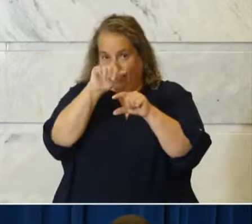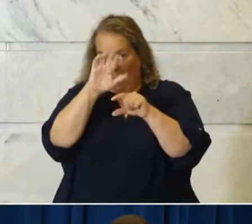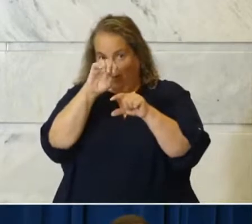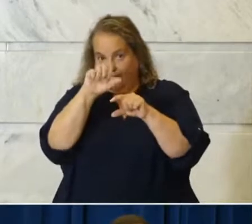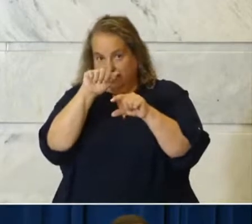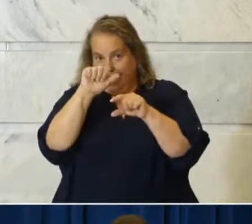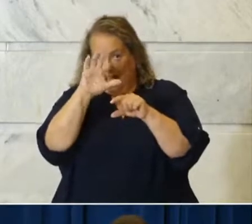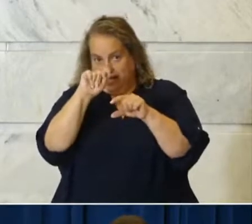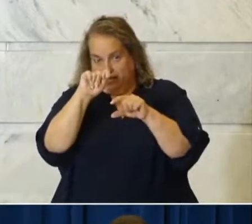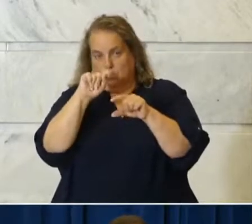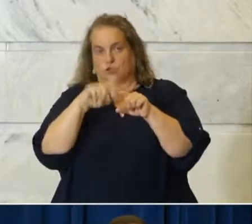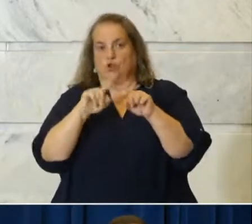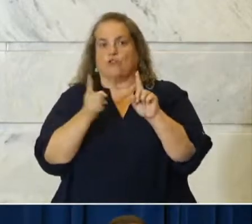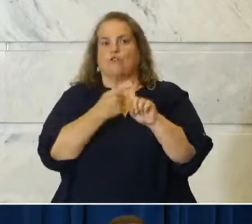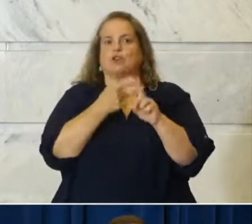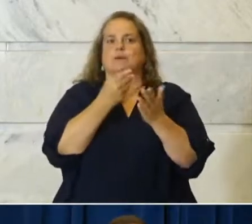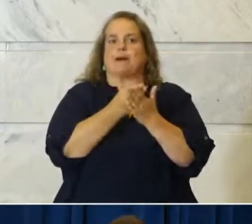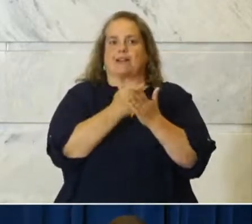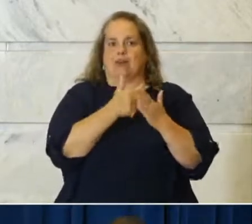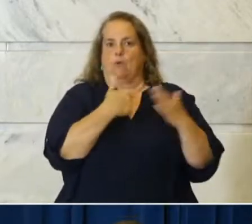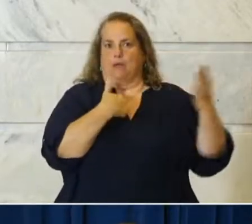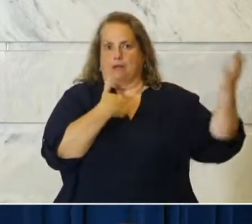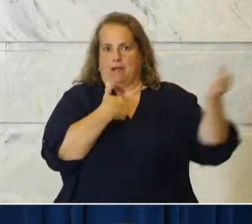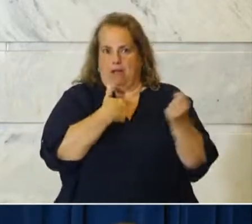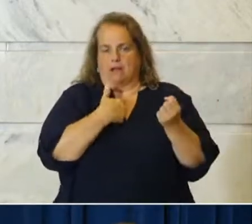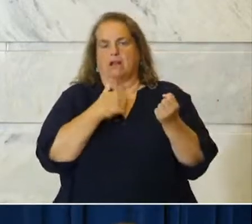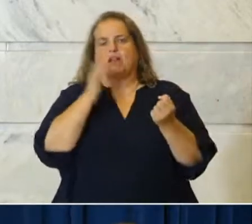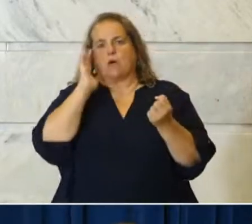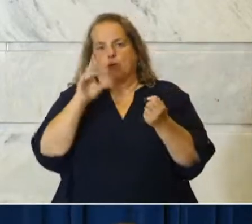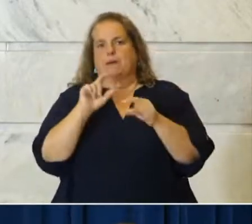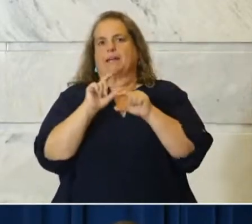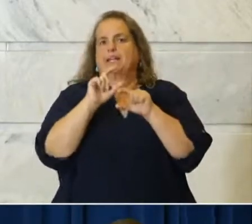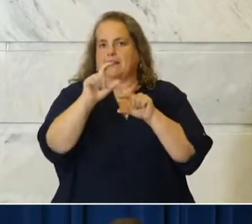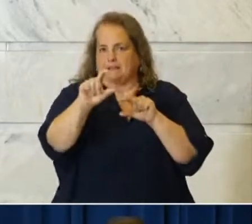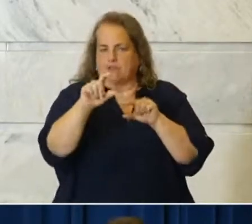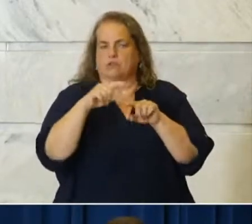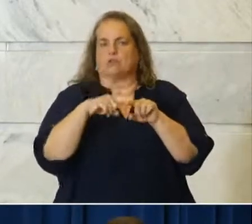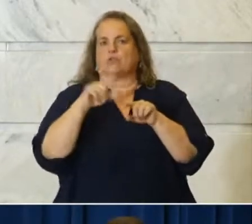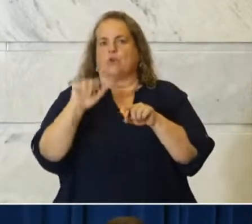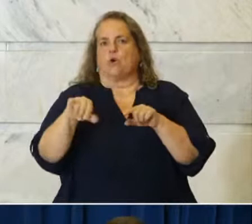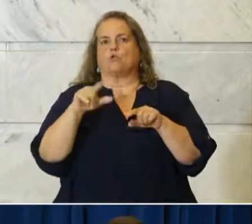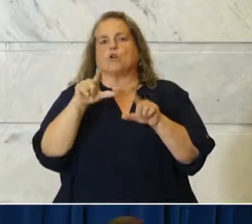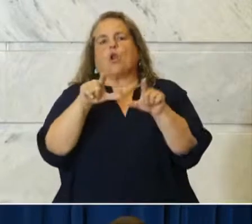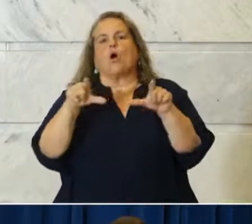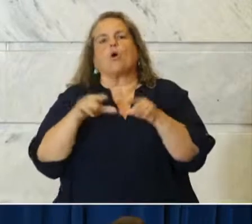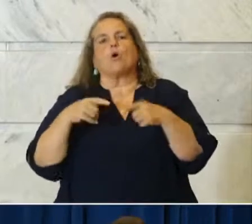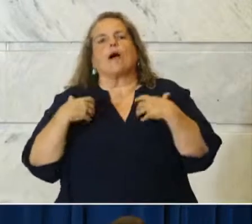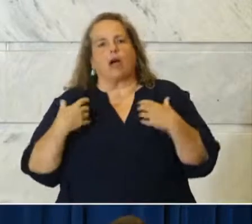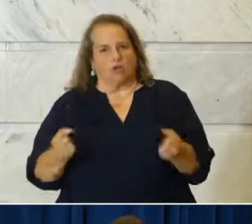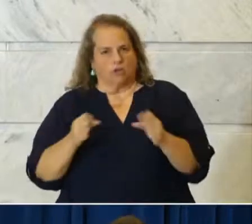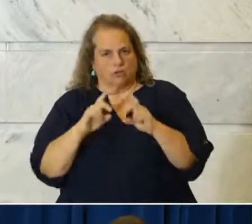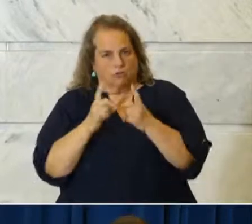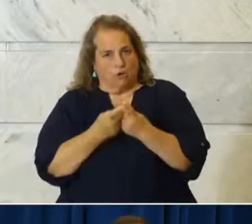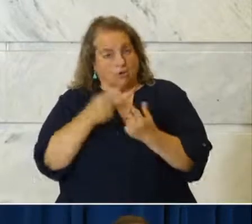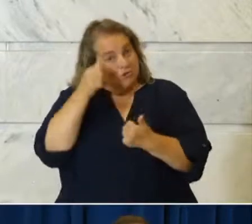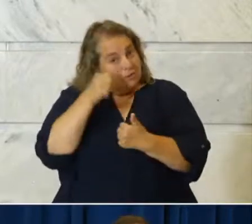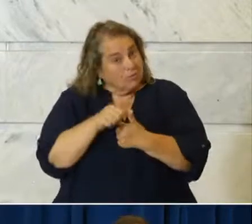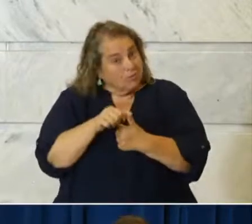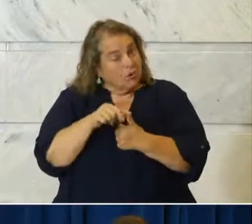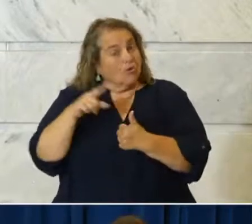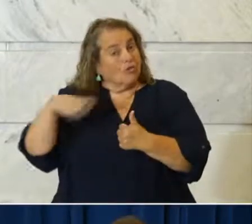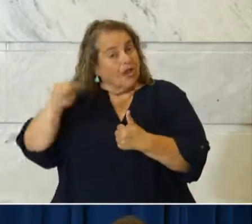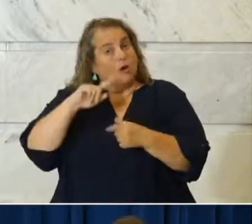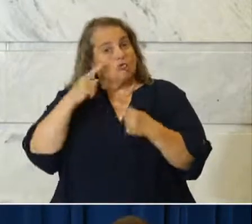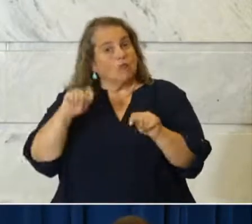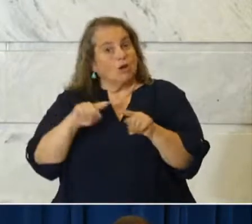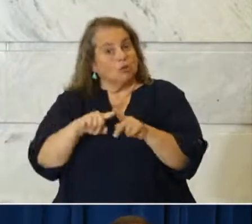set of dollars that we provided that are going to be flowing to those local health departments. Remember, they're trying to keep us safe.